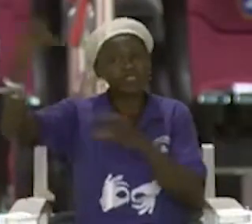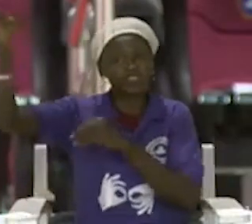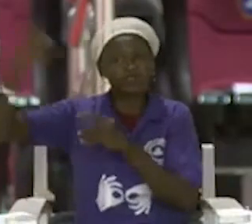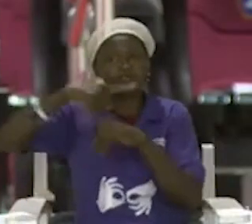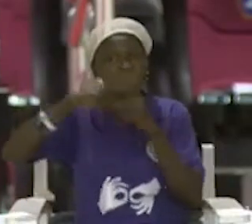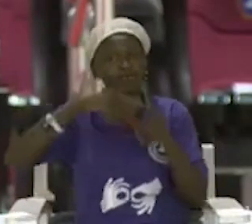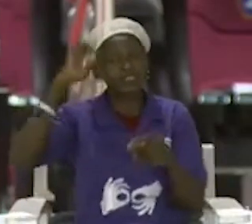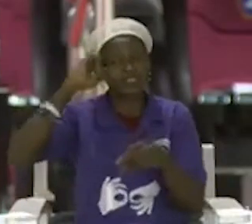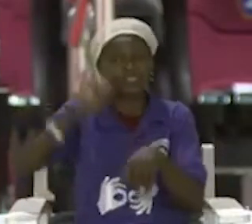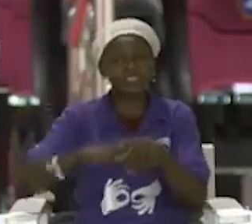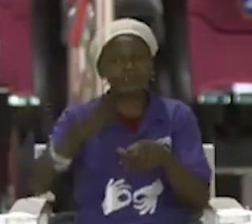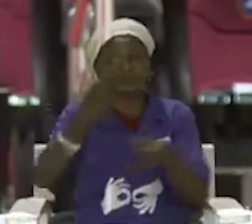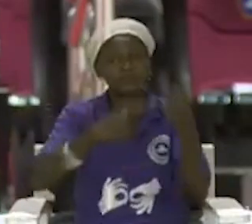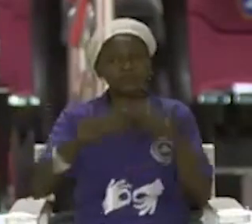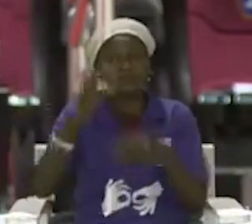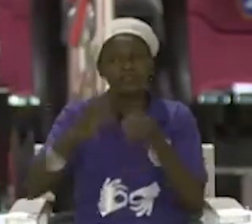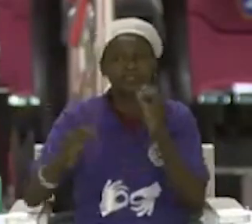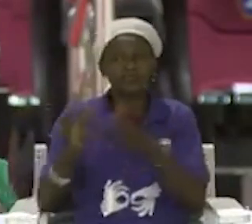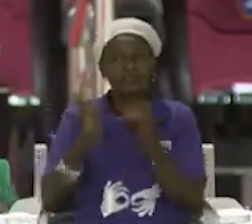tarries,